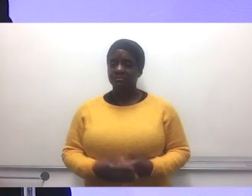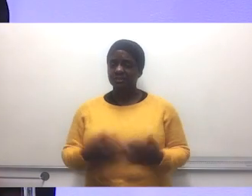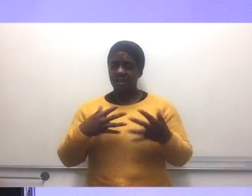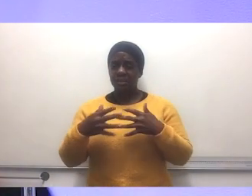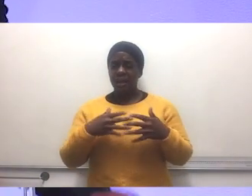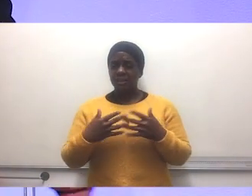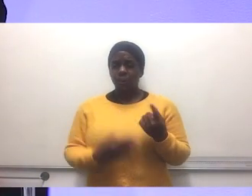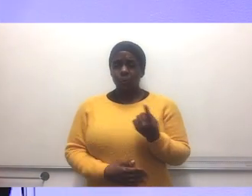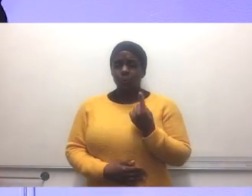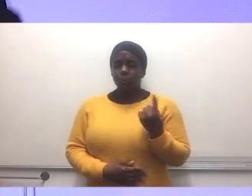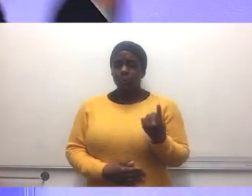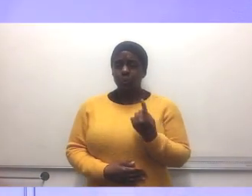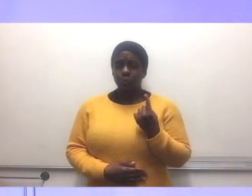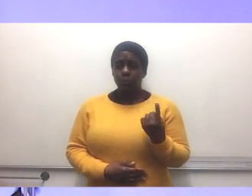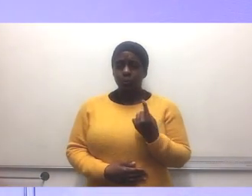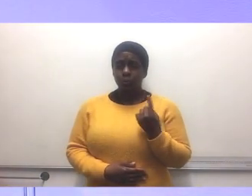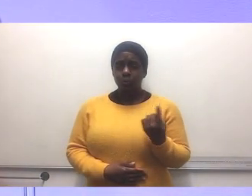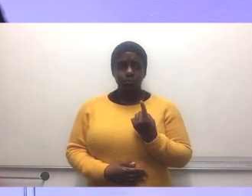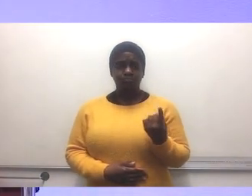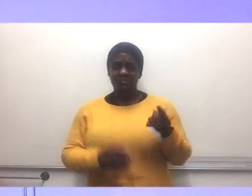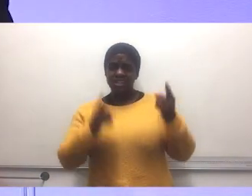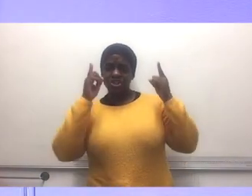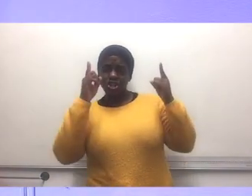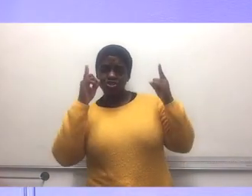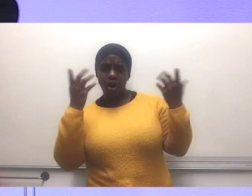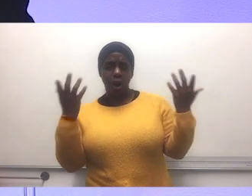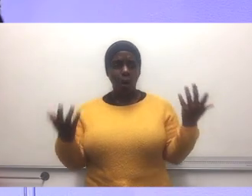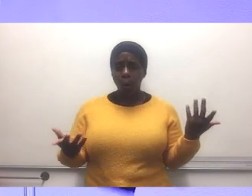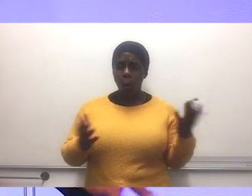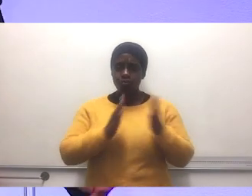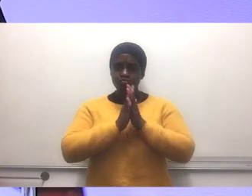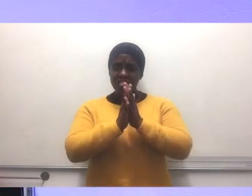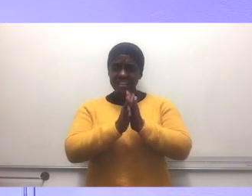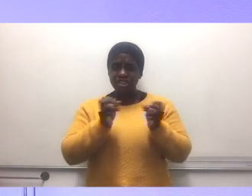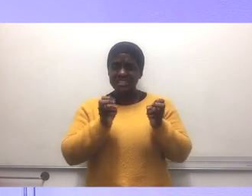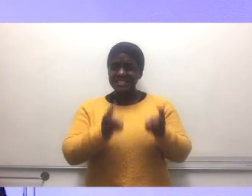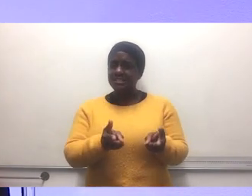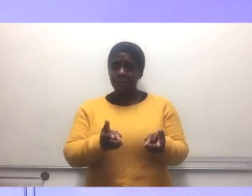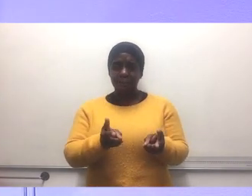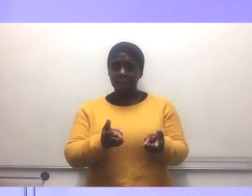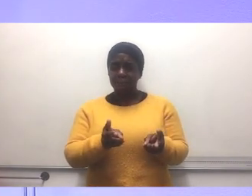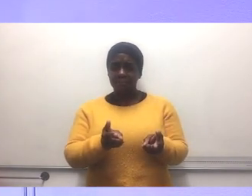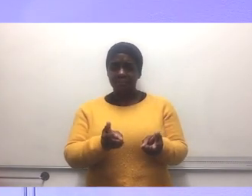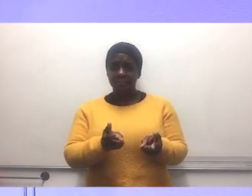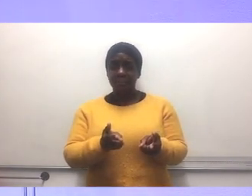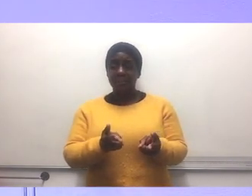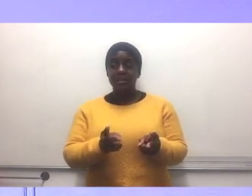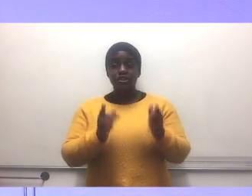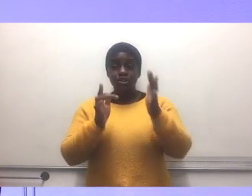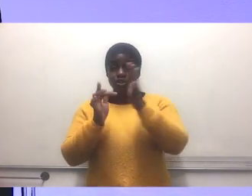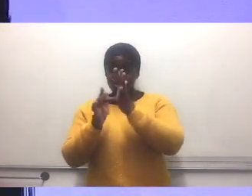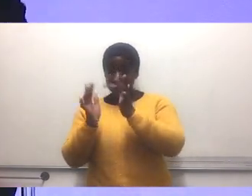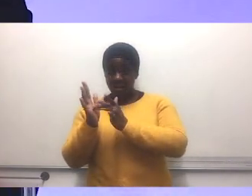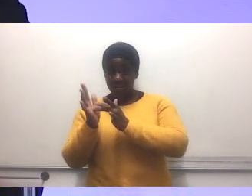matter who guru or what religious system you follow. It is either